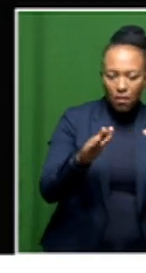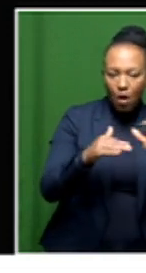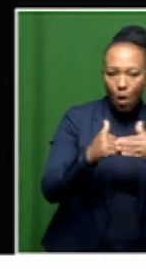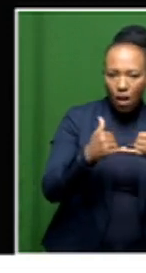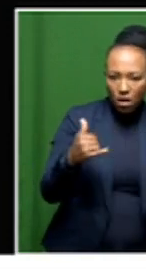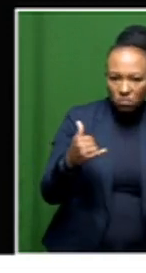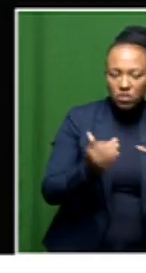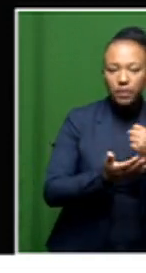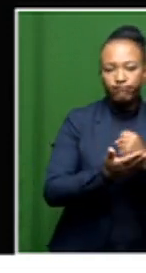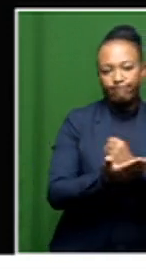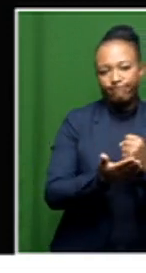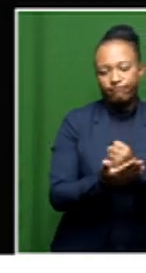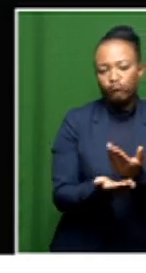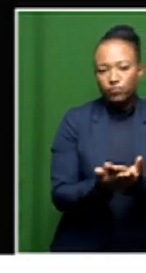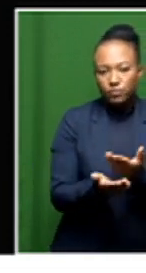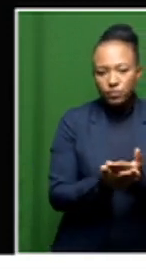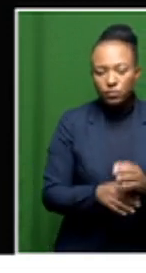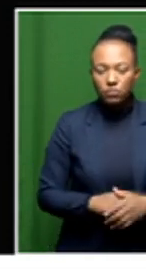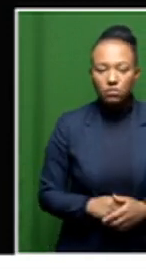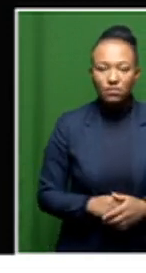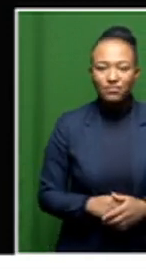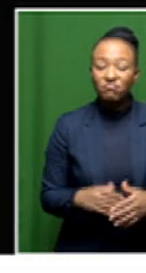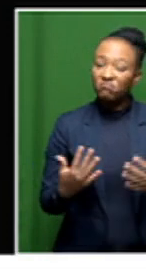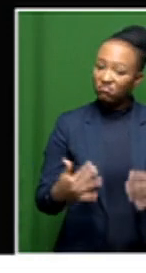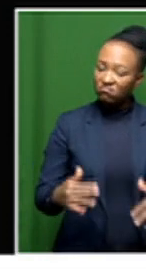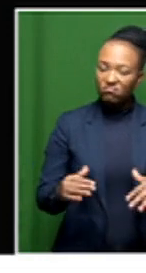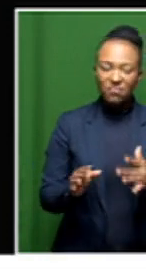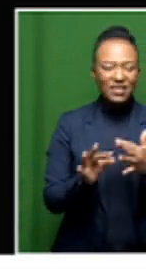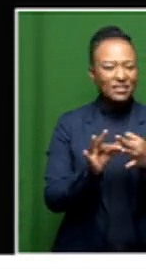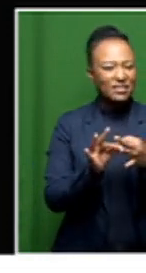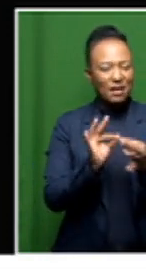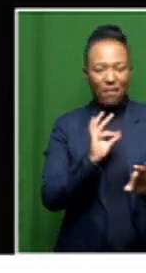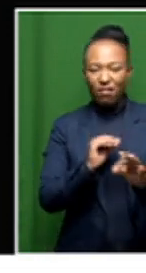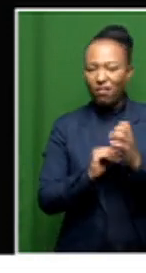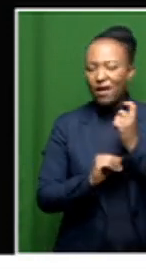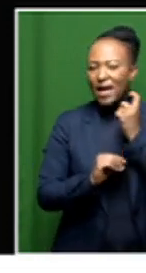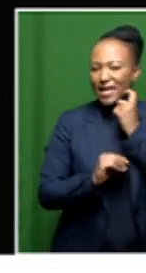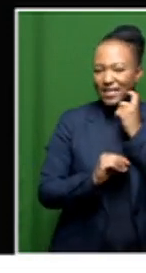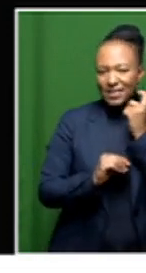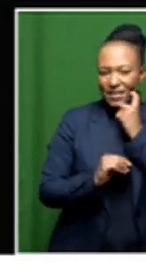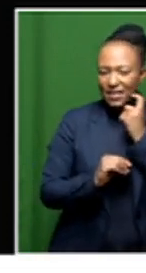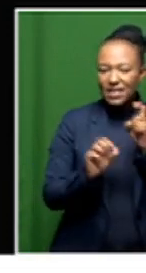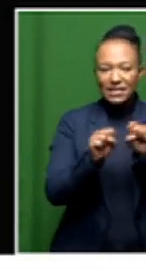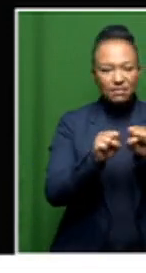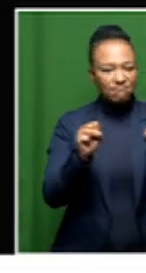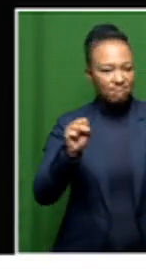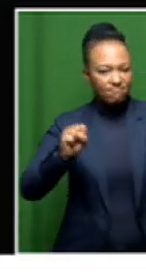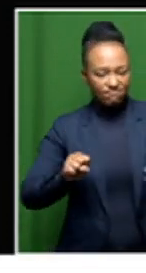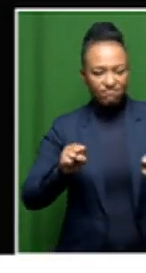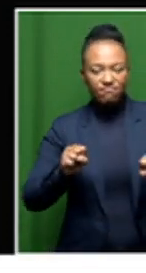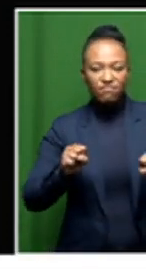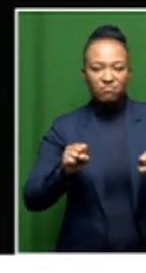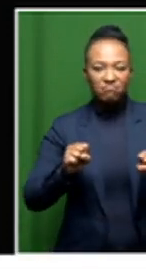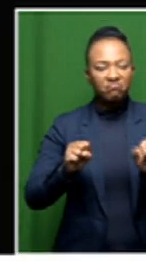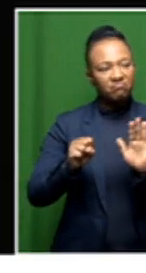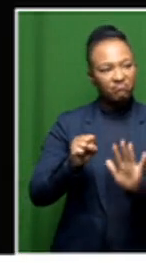your registration. So it's a very simple, easy to use system that will